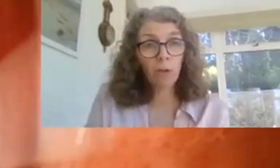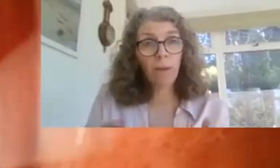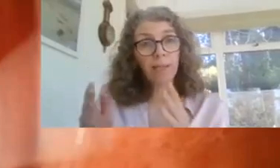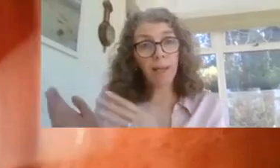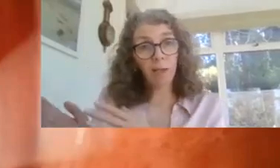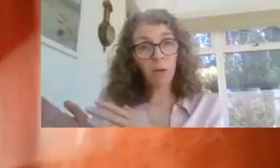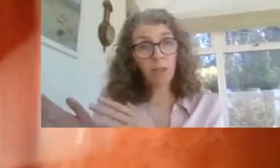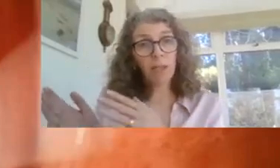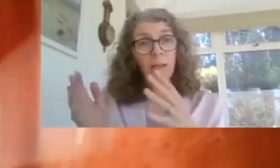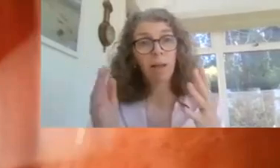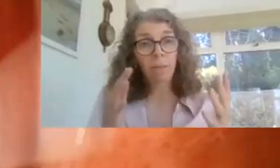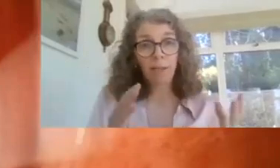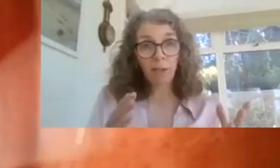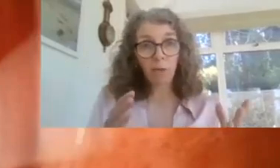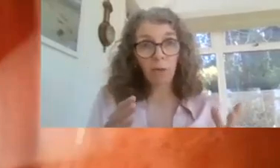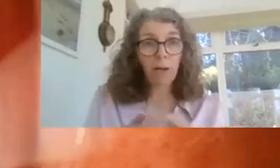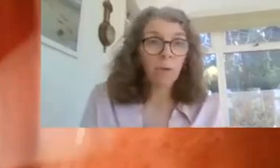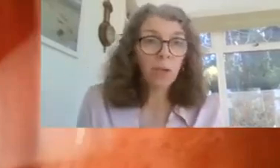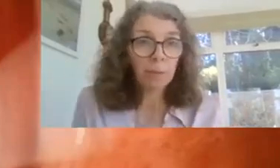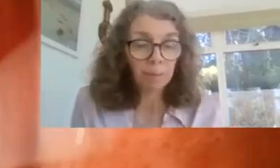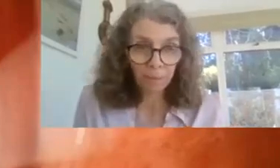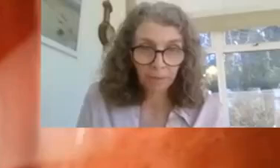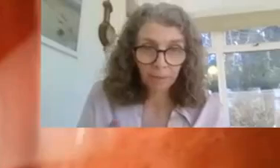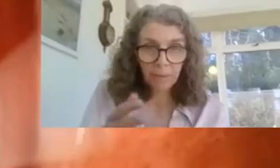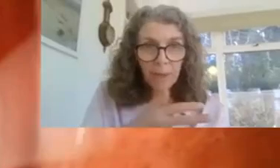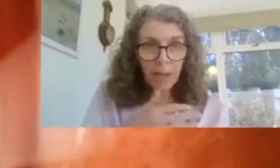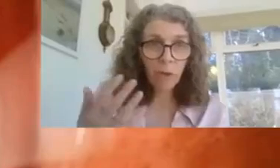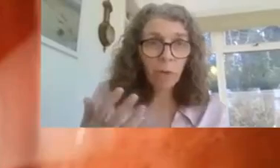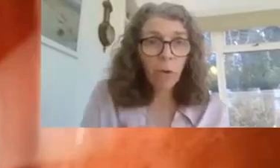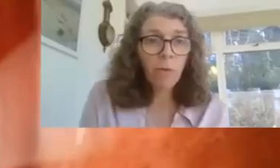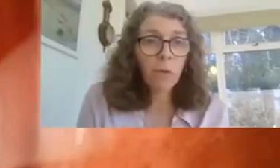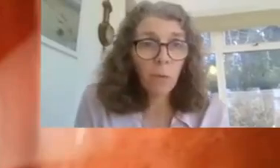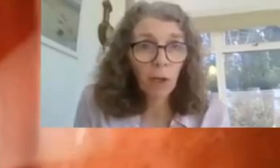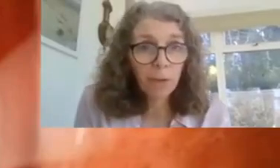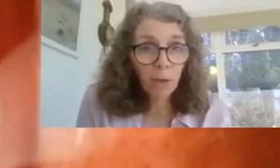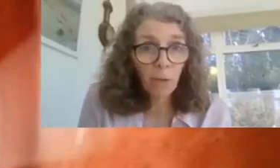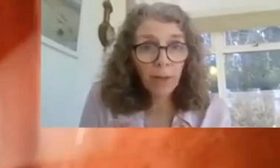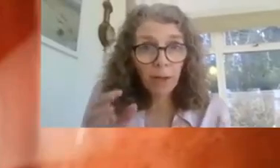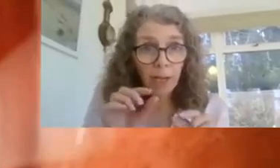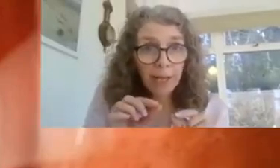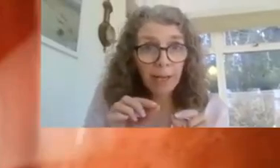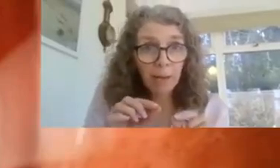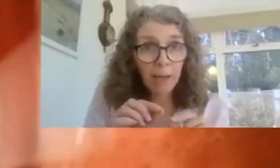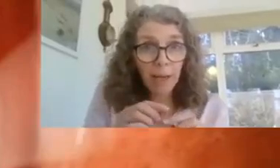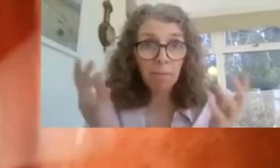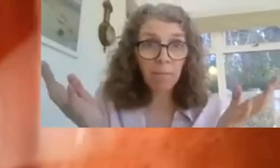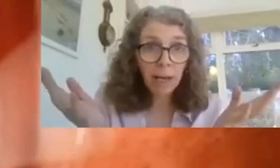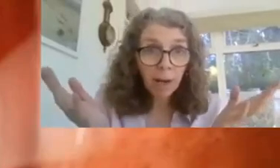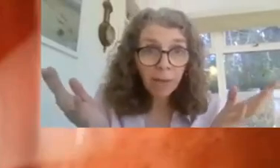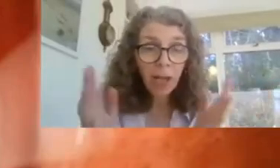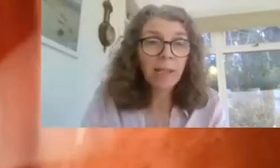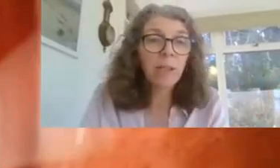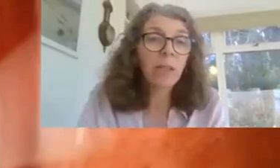the colonoscopy is diagnostic, but it's also therapeutic. And if you remove those polyps when they're tiny and